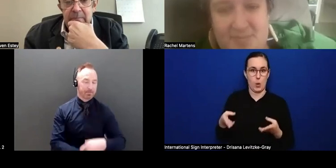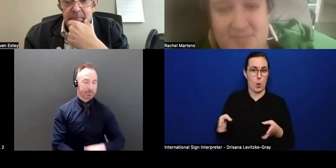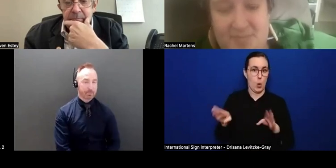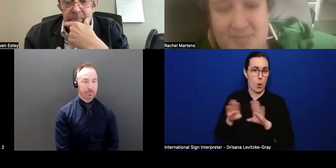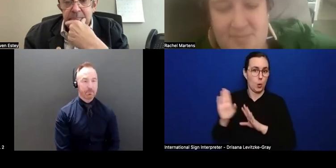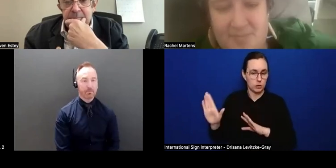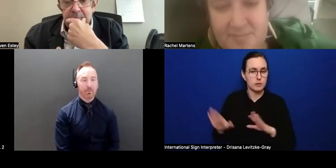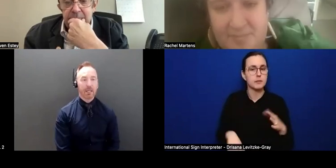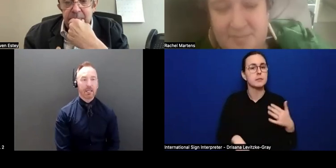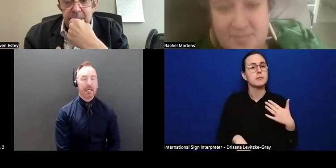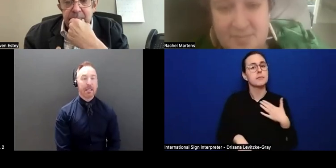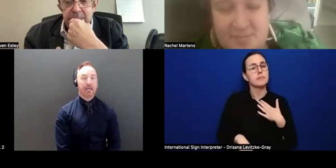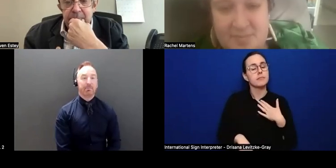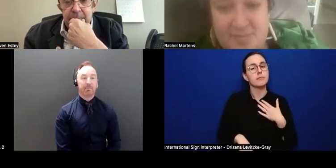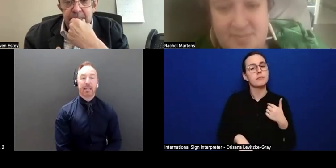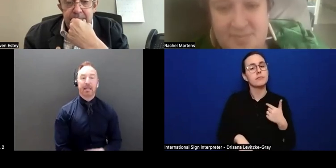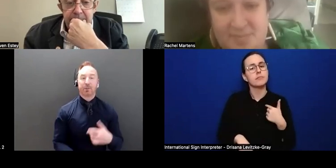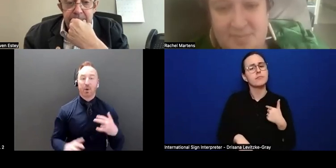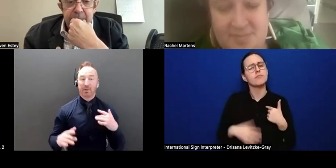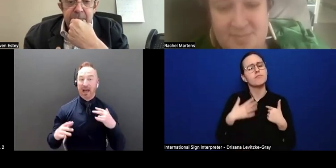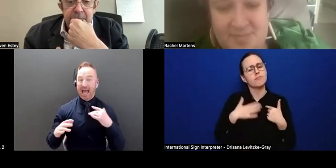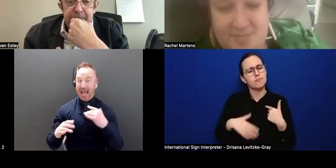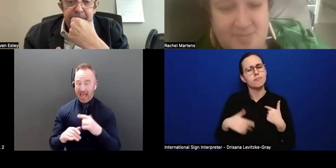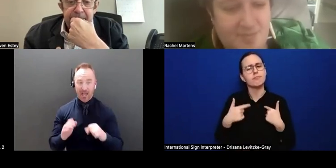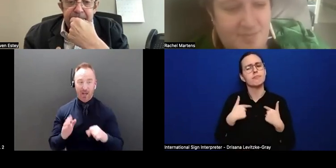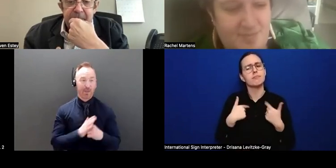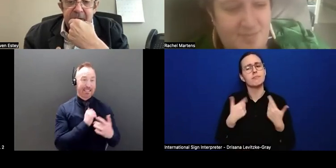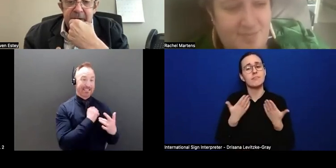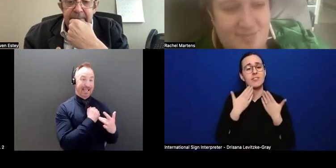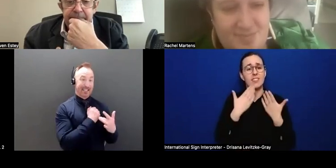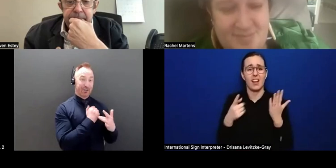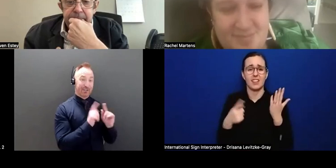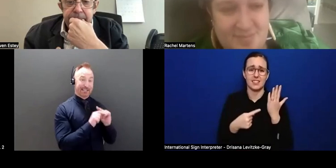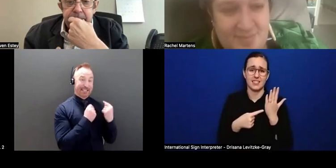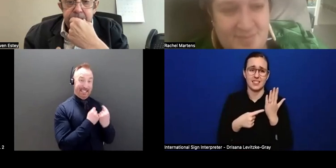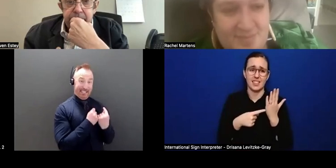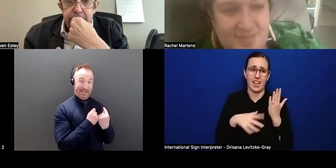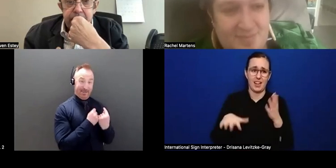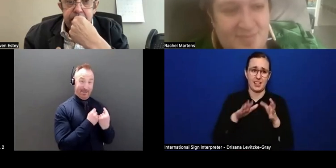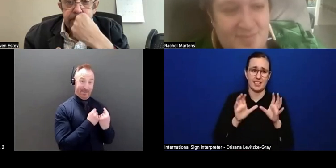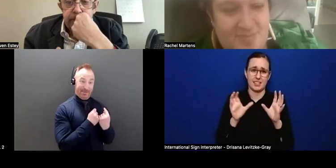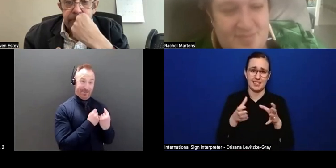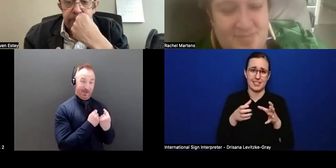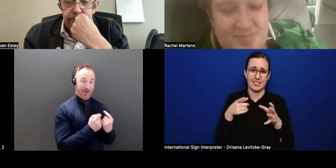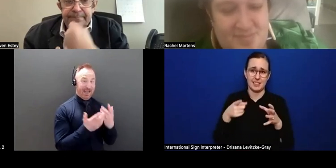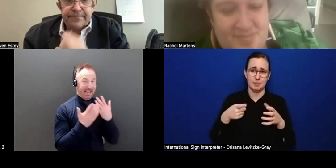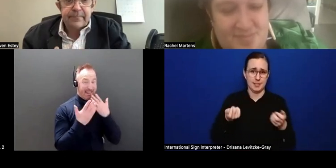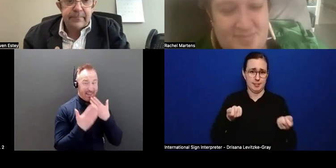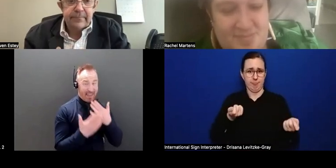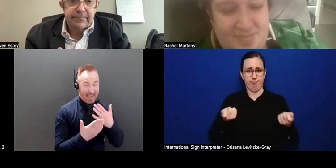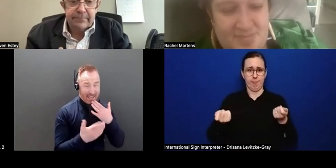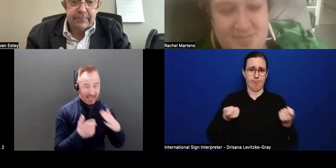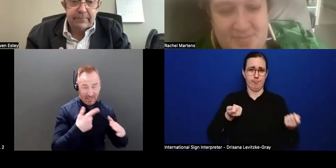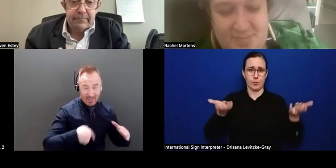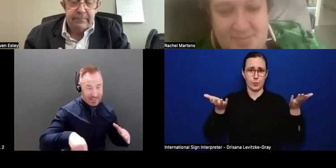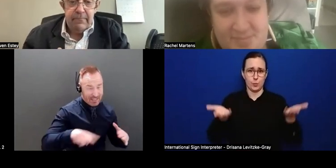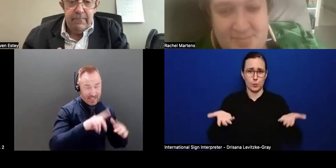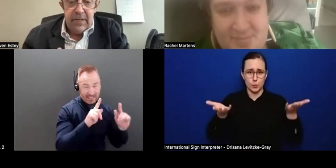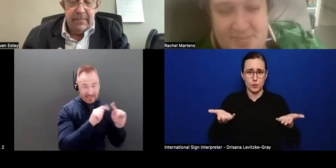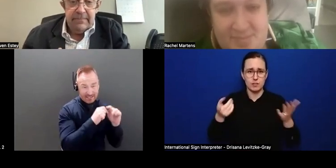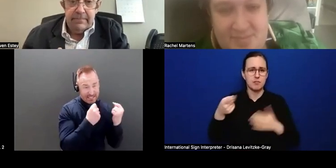you a lot, the technical team behind this event today. Roberta Cardozo, Mernouche Movahed, and